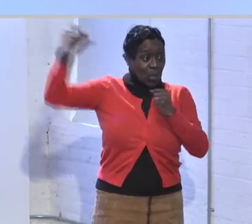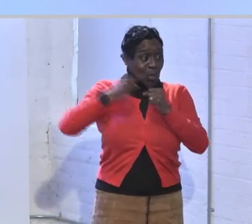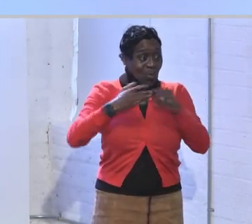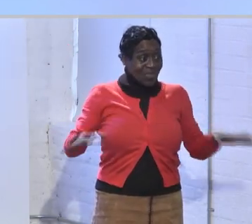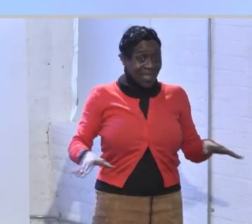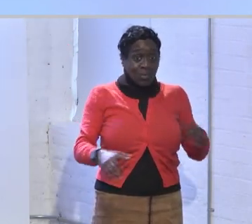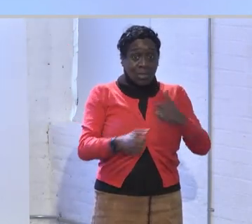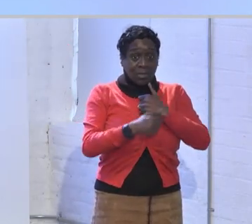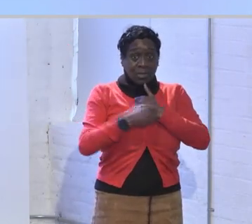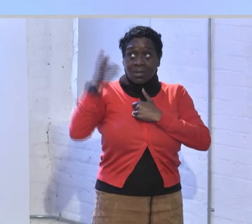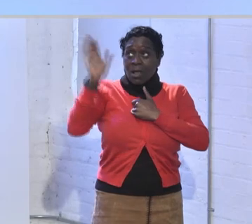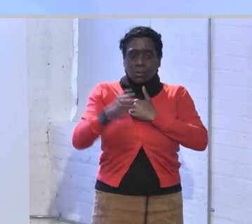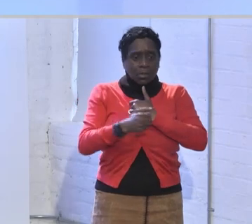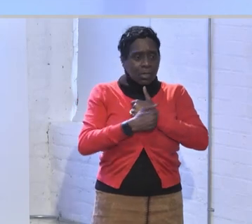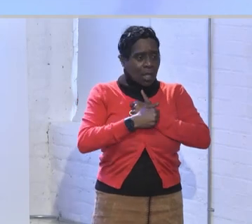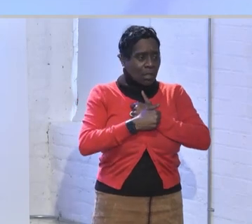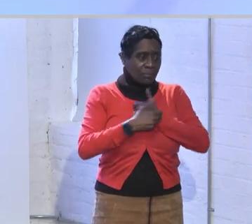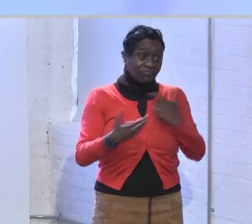that,